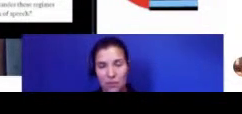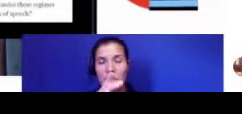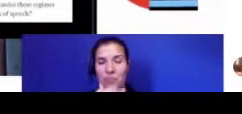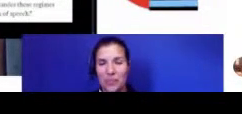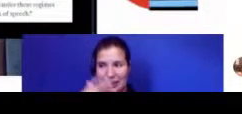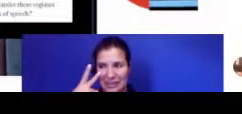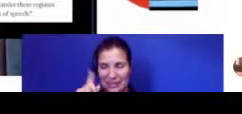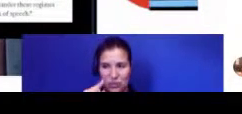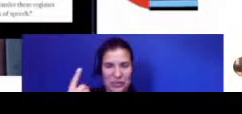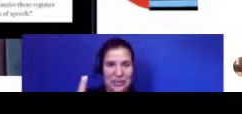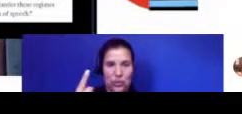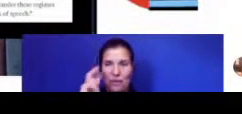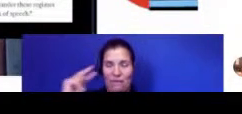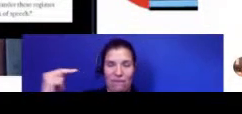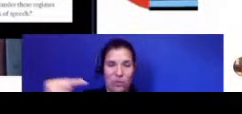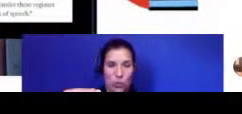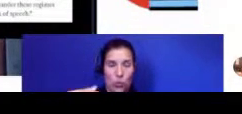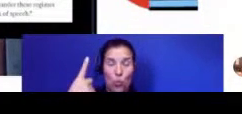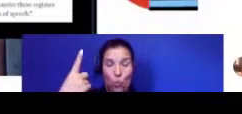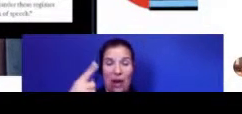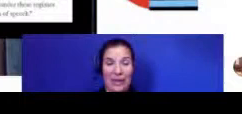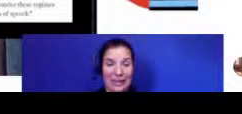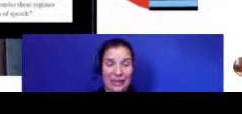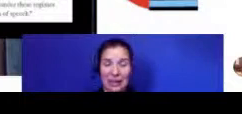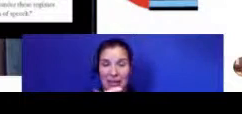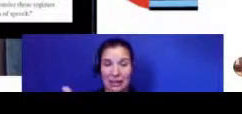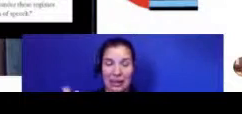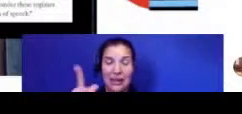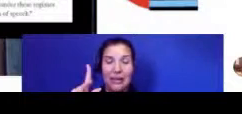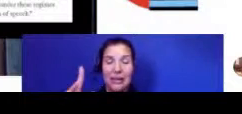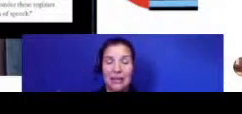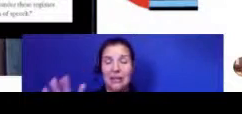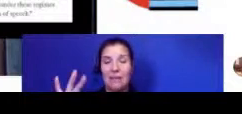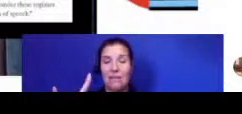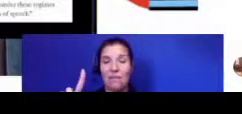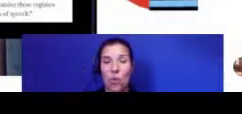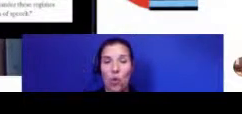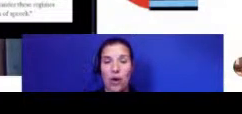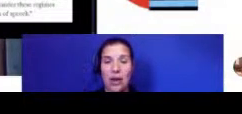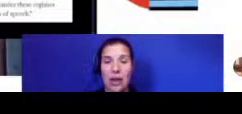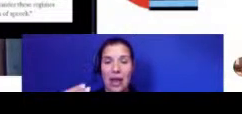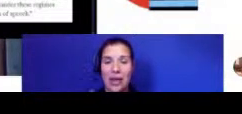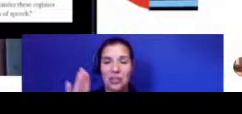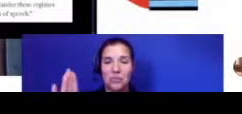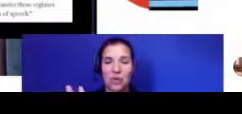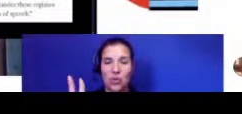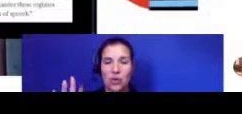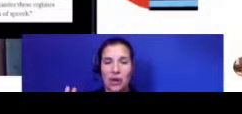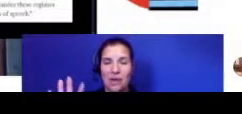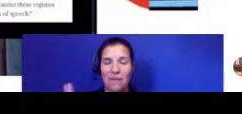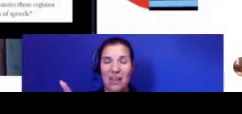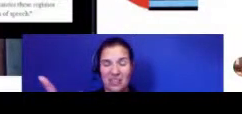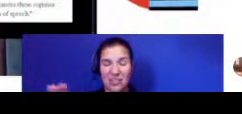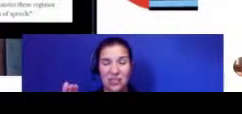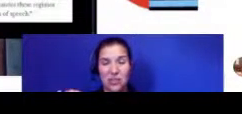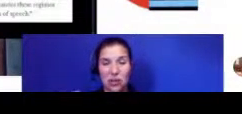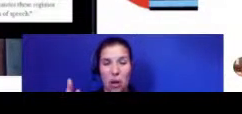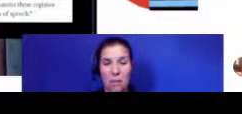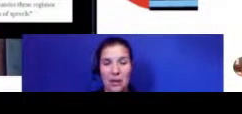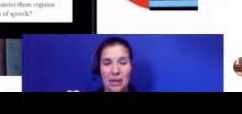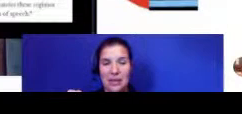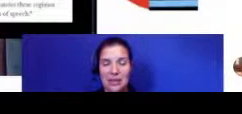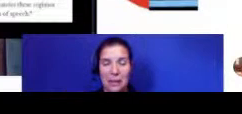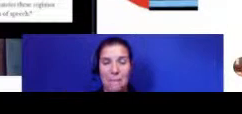view. One key example is Florida's HB 395, an anti-communism bill championed by Governor